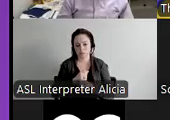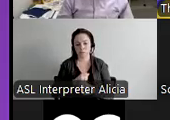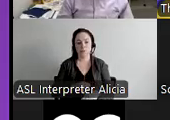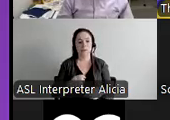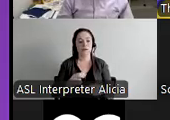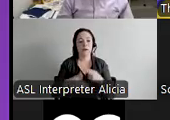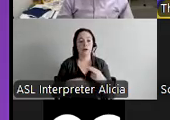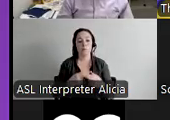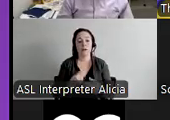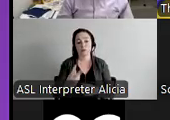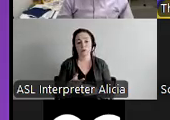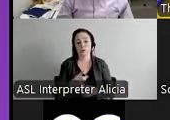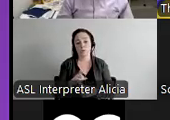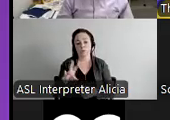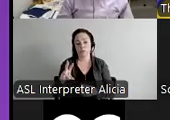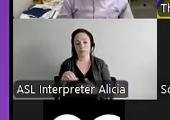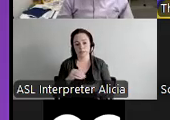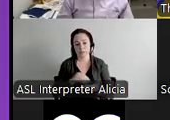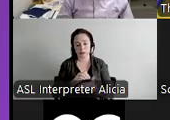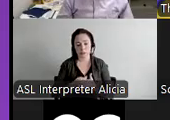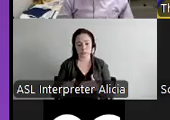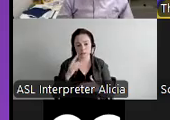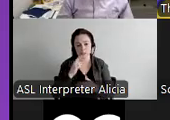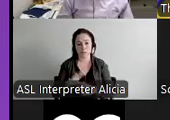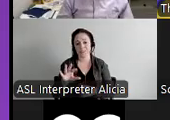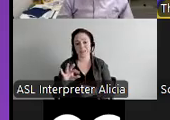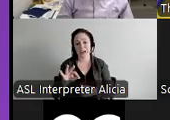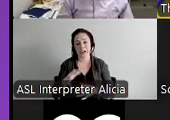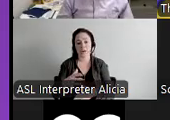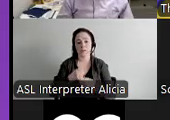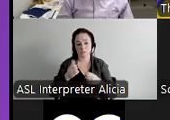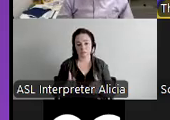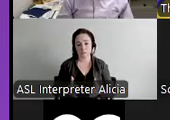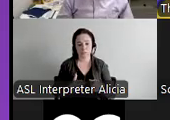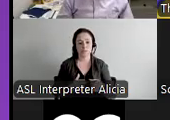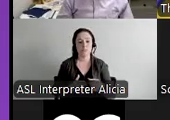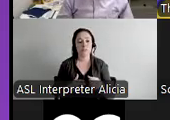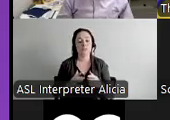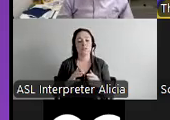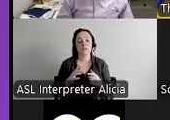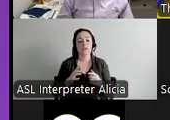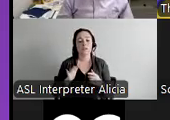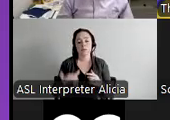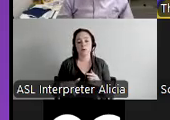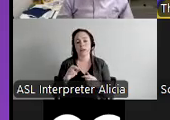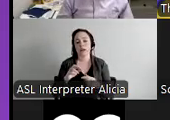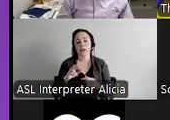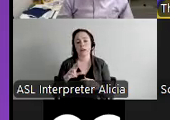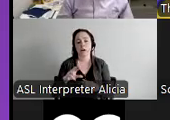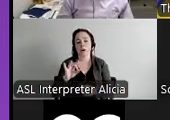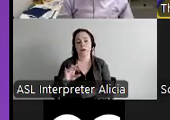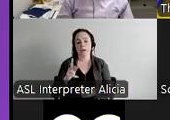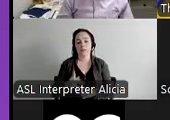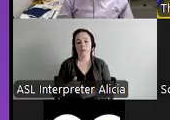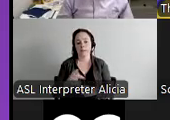had $170,000 going to 9 awardees. And in that RFP, we gave bonus points